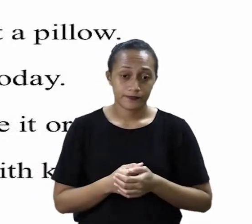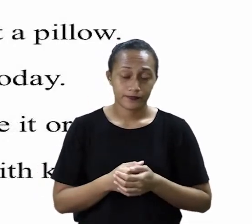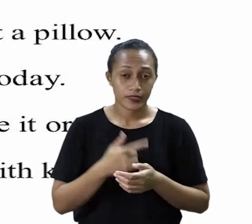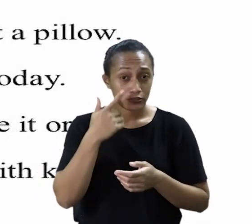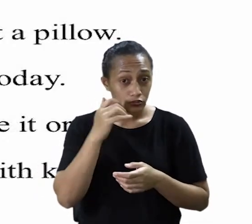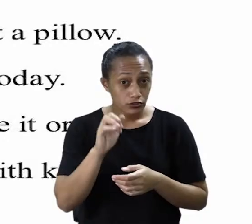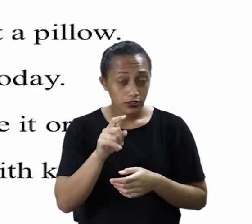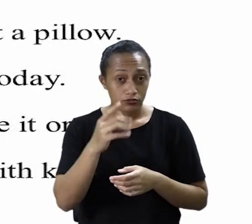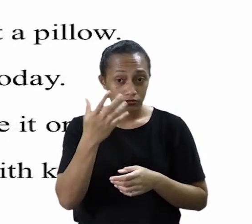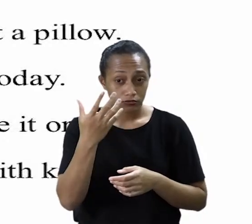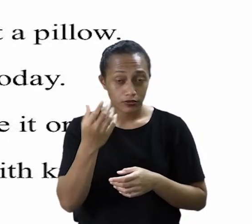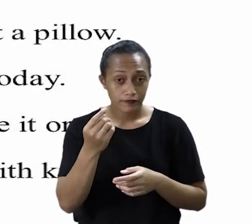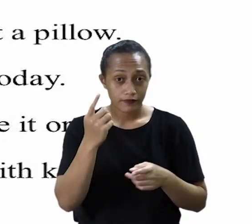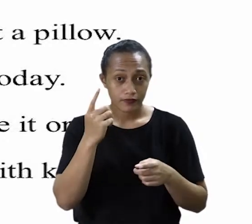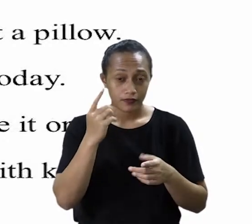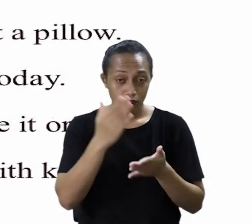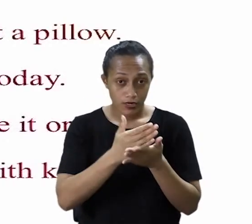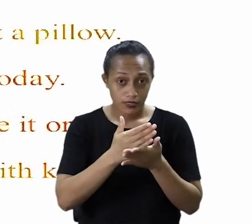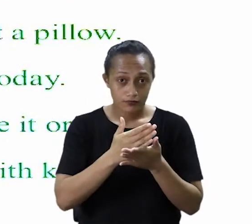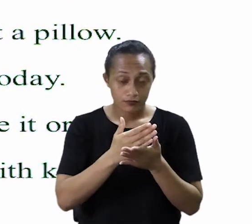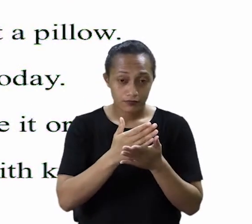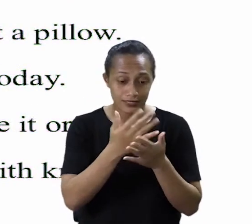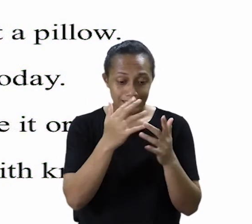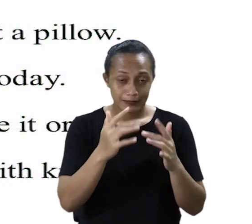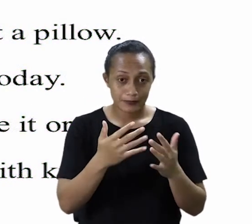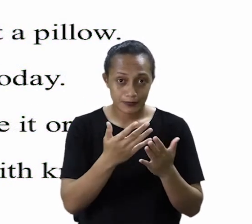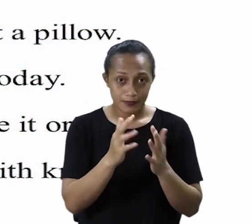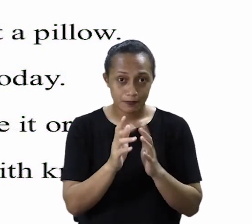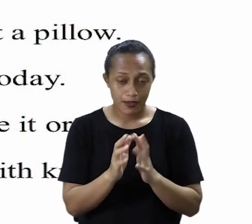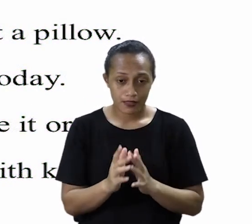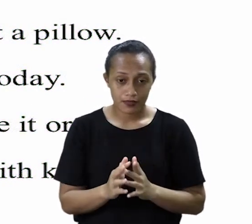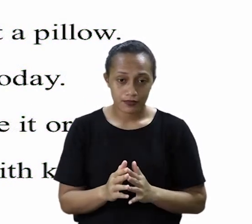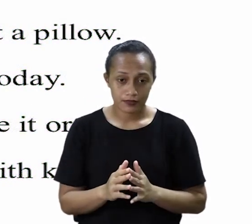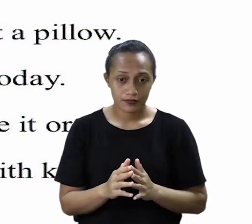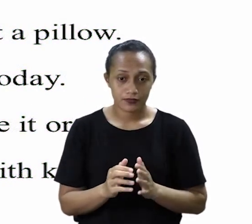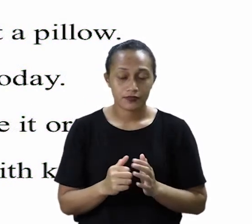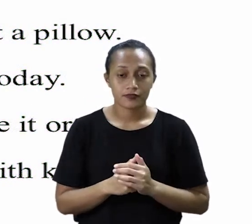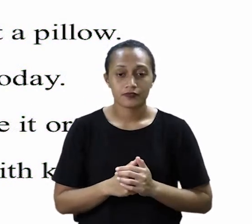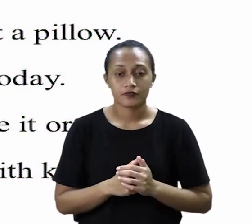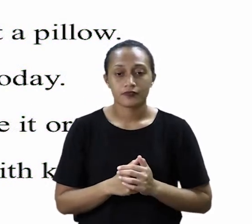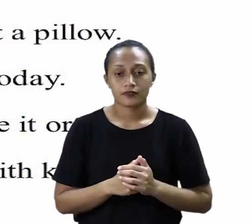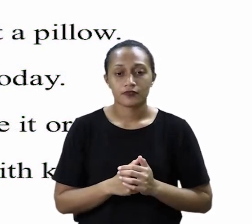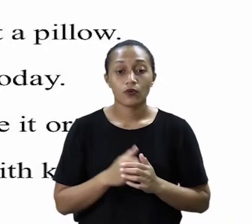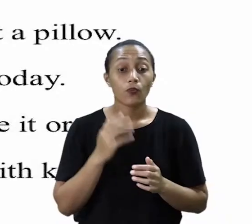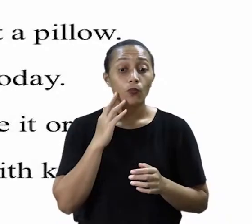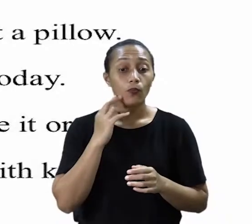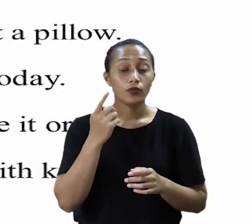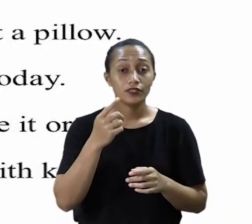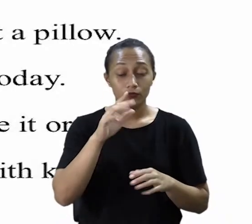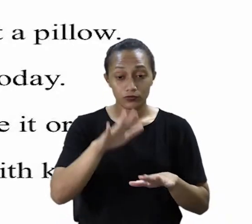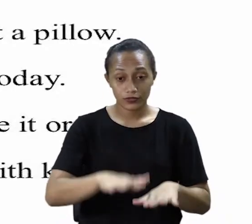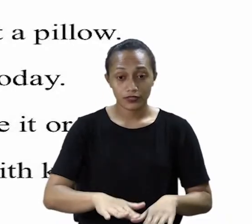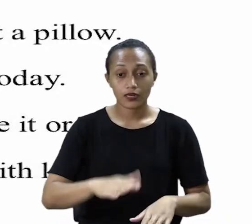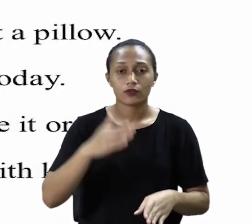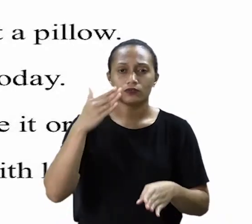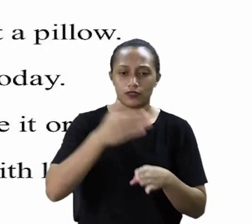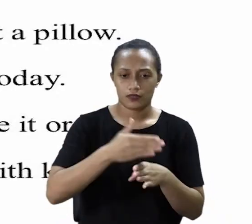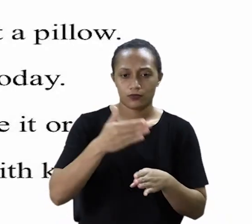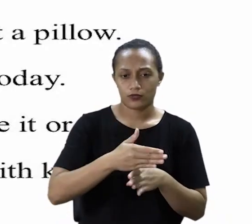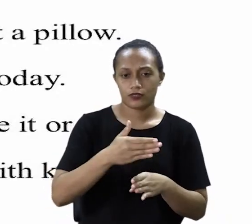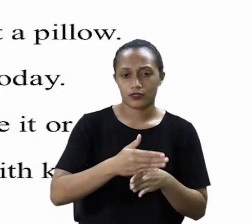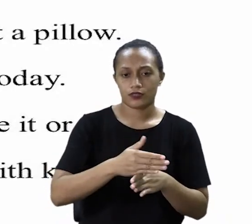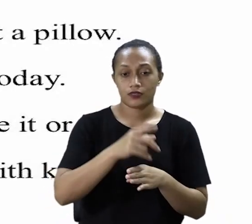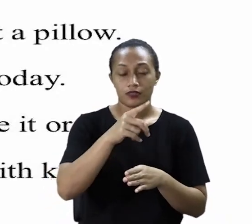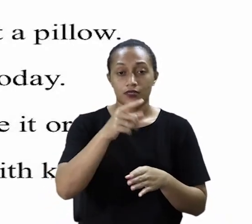Also check whether you got the right spelling. I'll look after my parents when they get old. When he was young, he was a hard